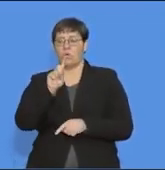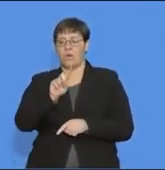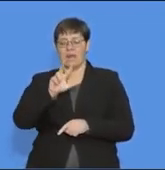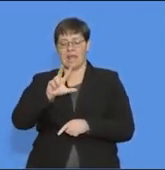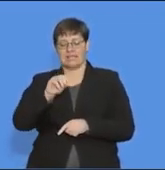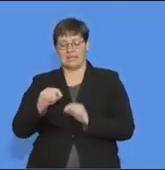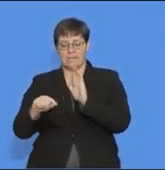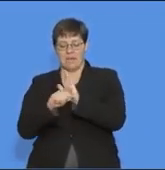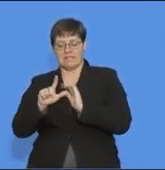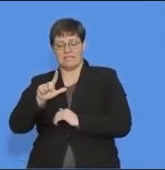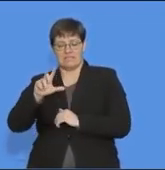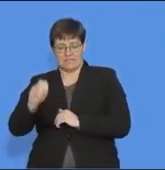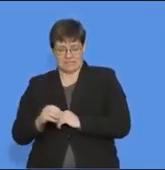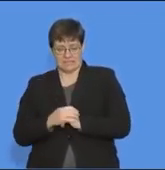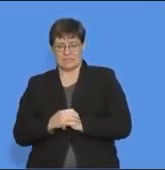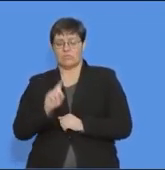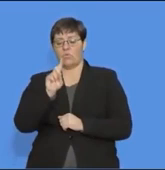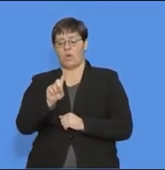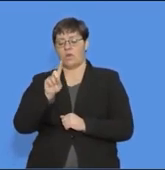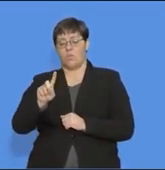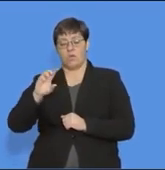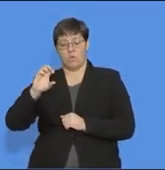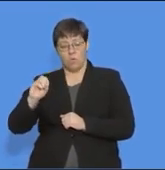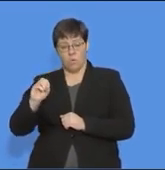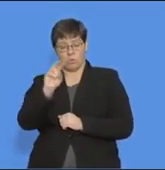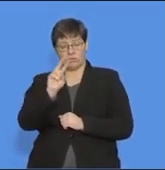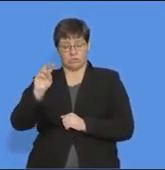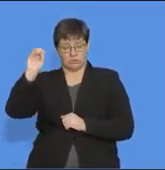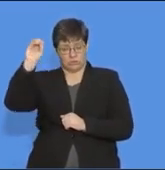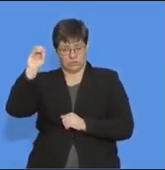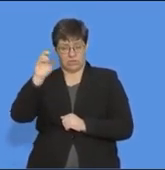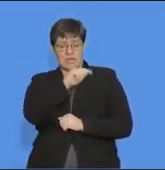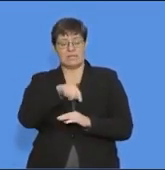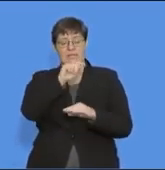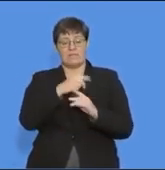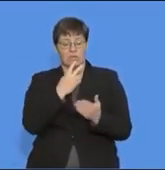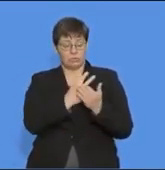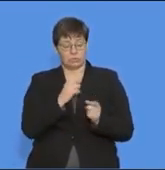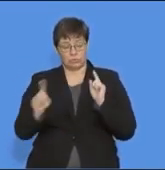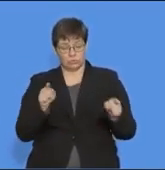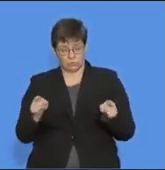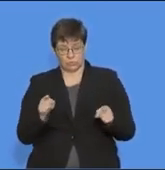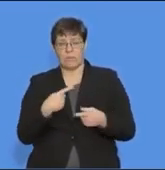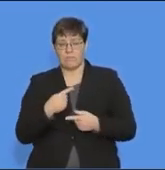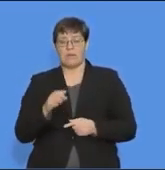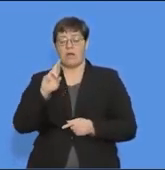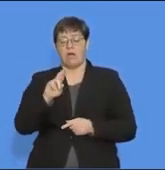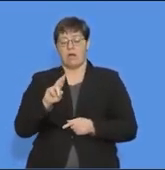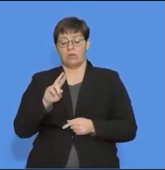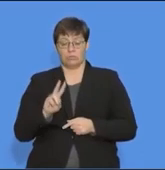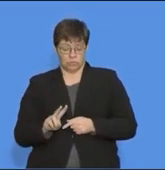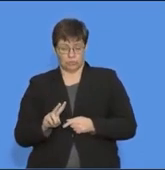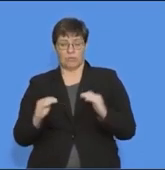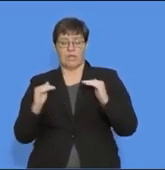180 minus 70, which will be 110 degrees. You divide both sides by 2, then